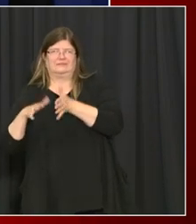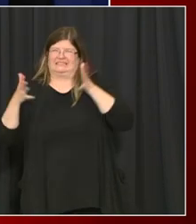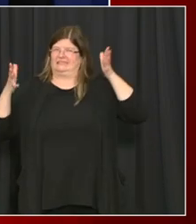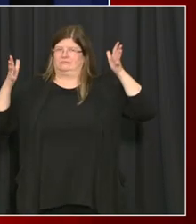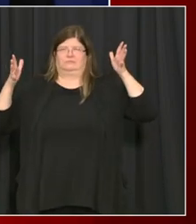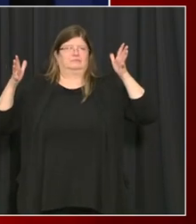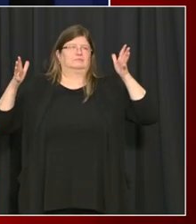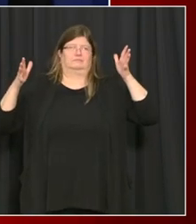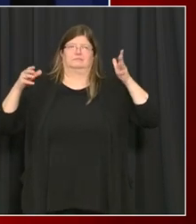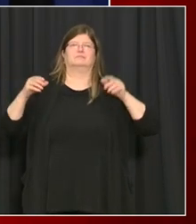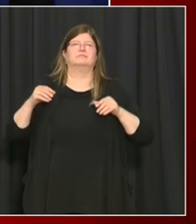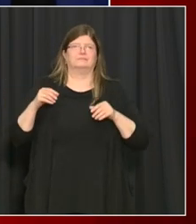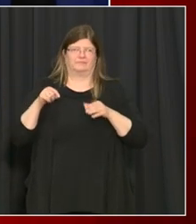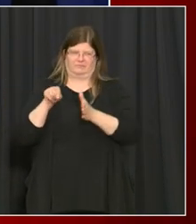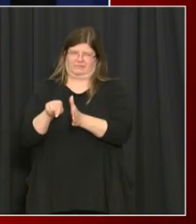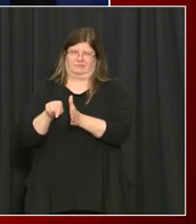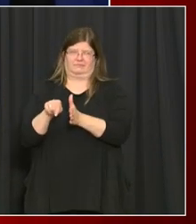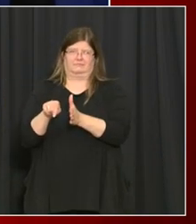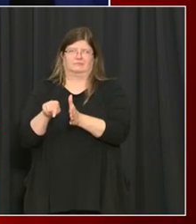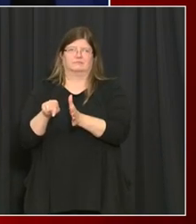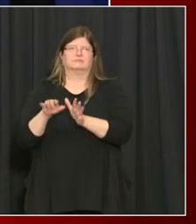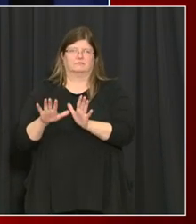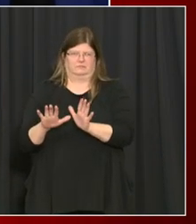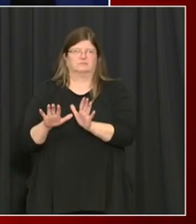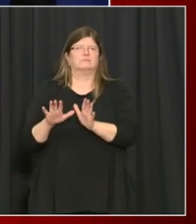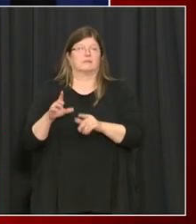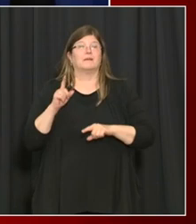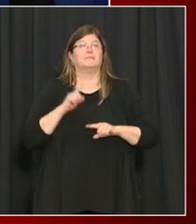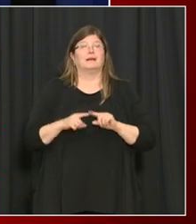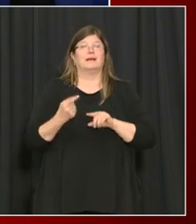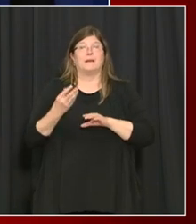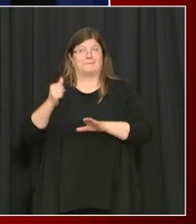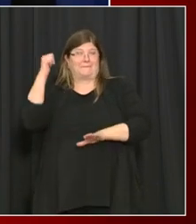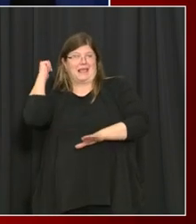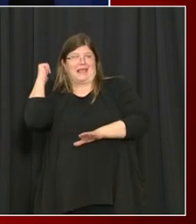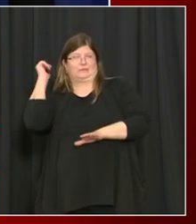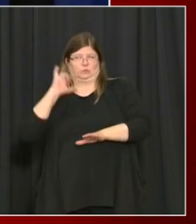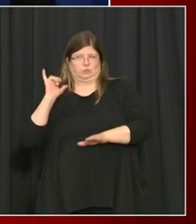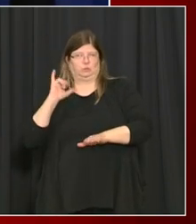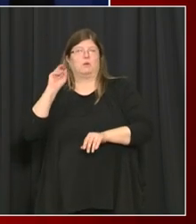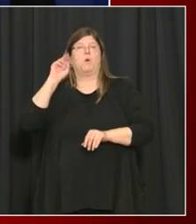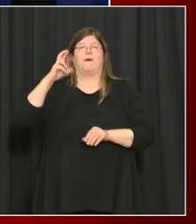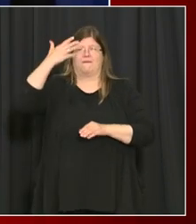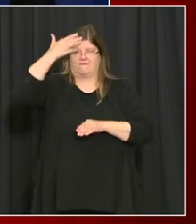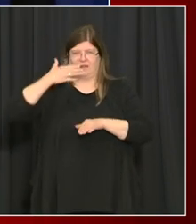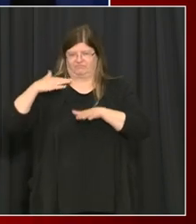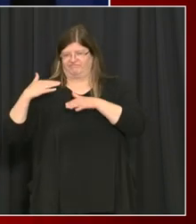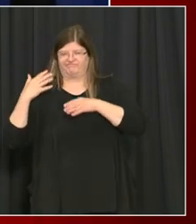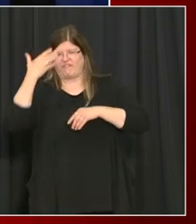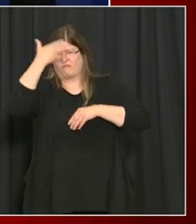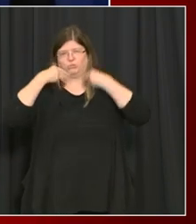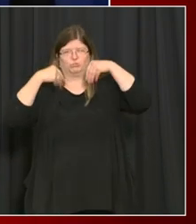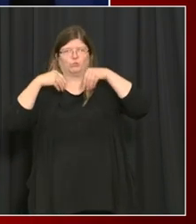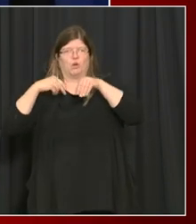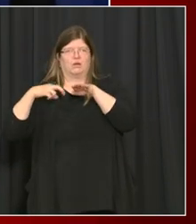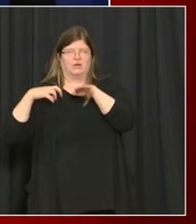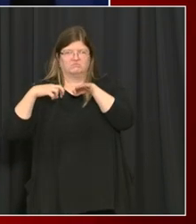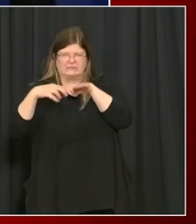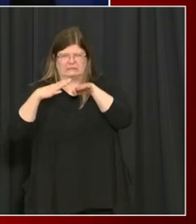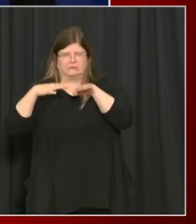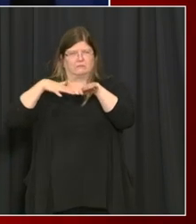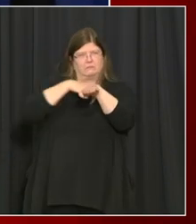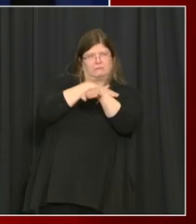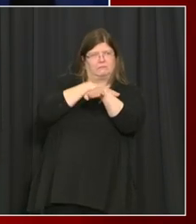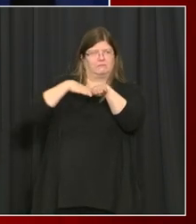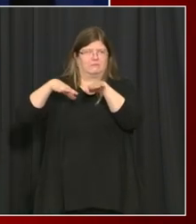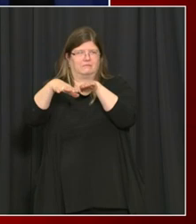outdoor seating, it is either in the back of the restaurant, as you have previously stated, or outside. So every one